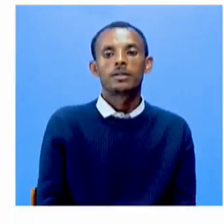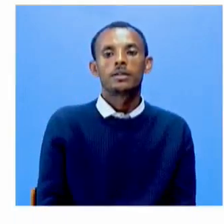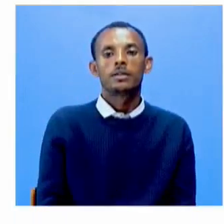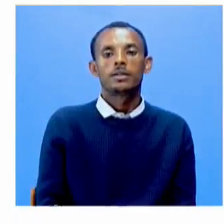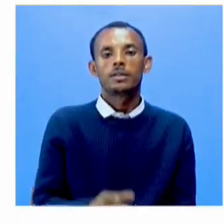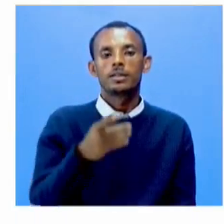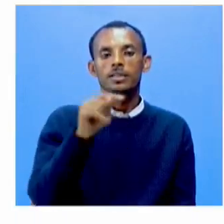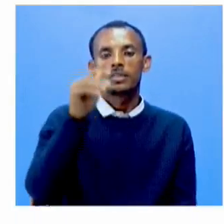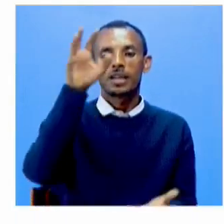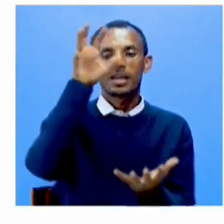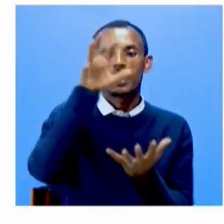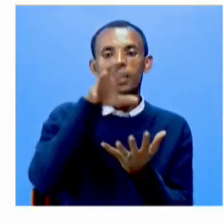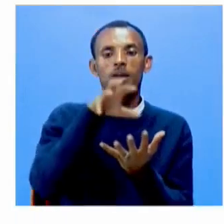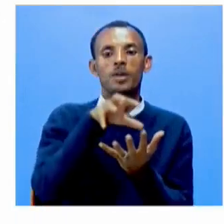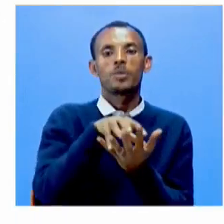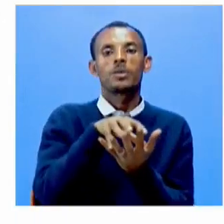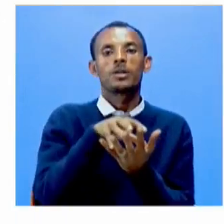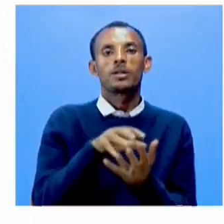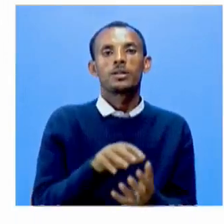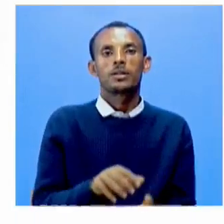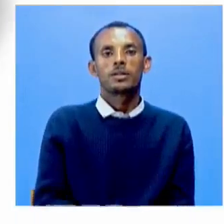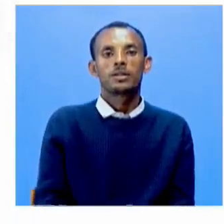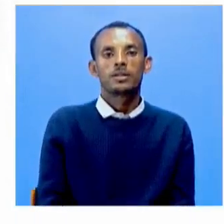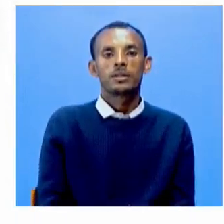the included